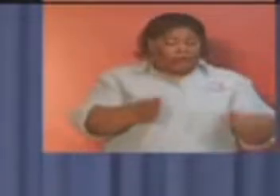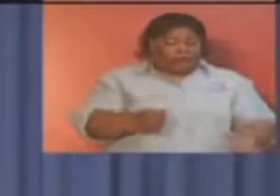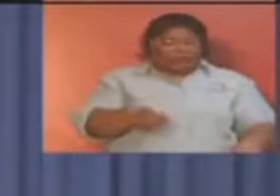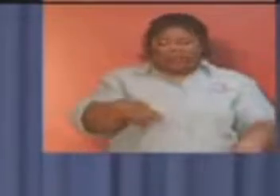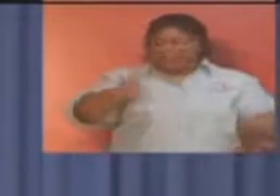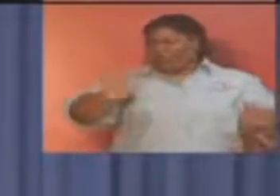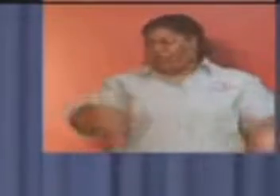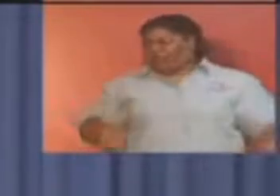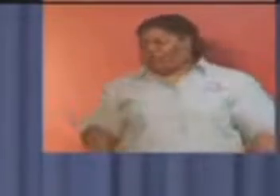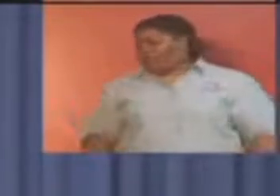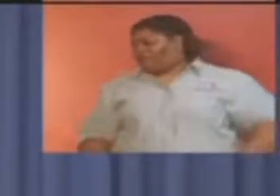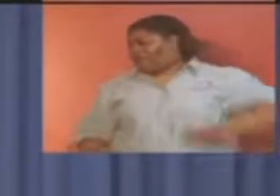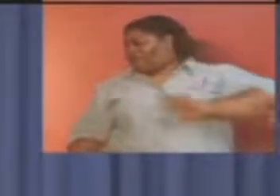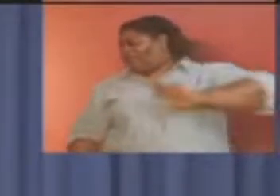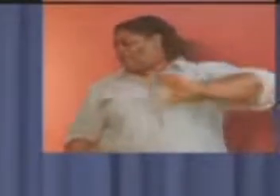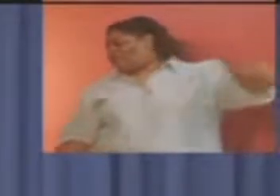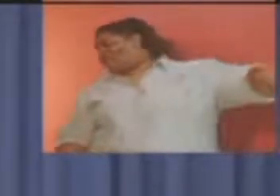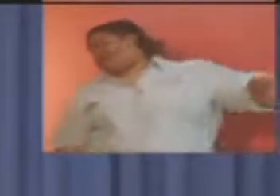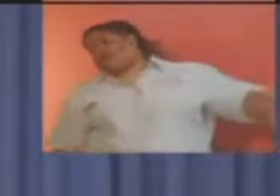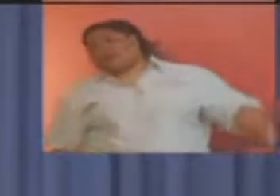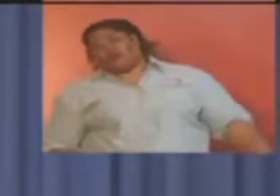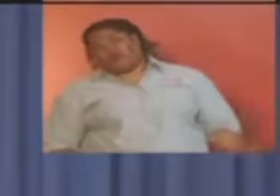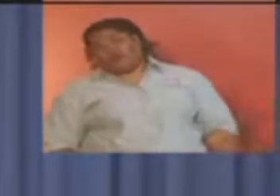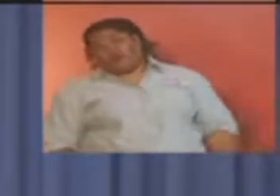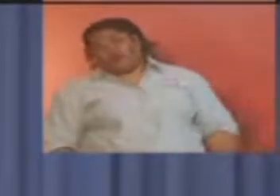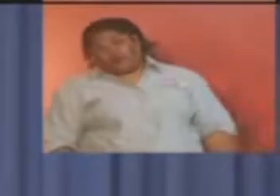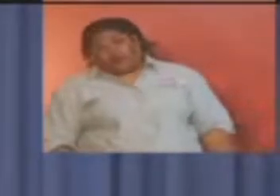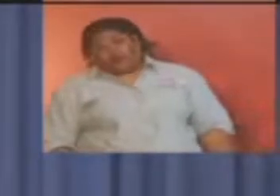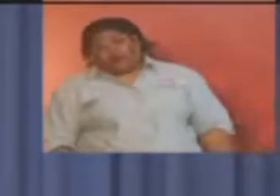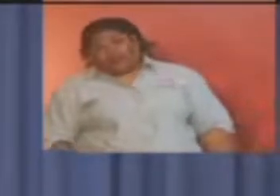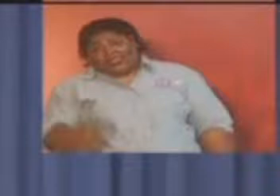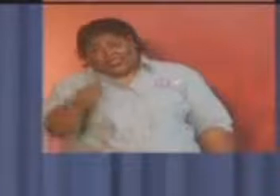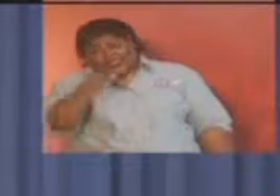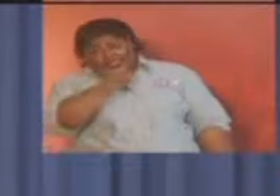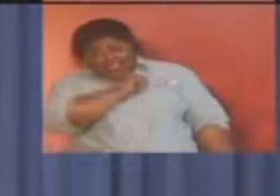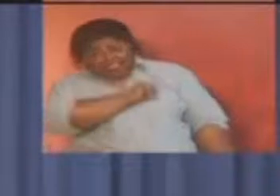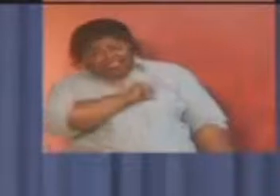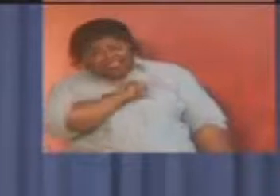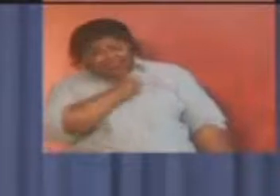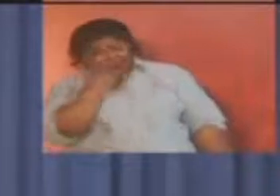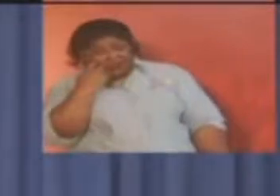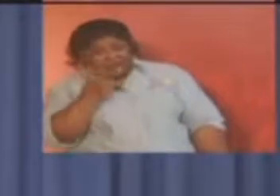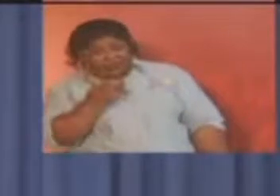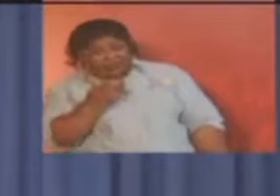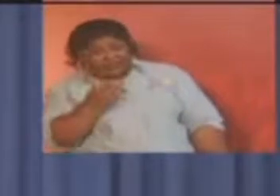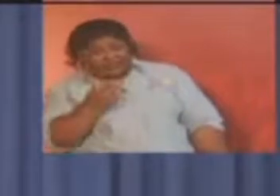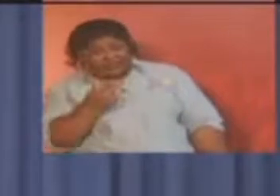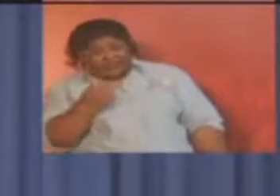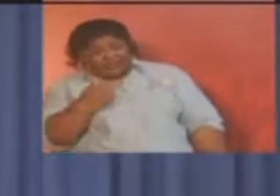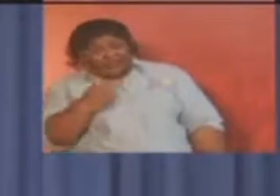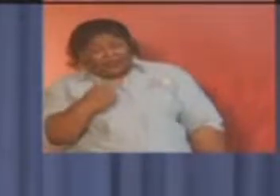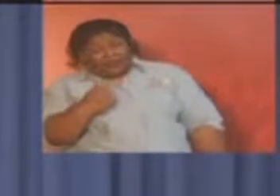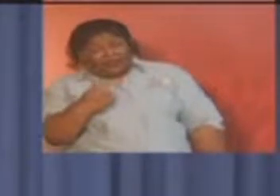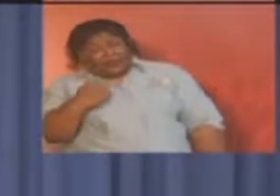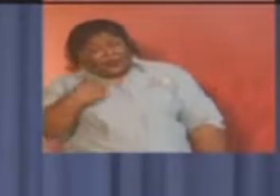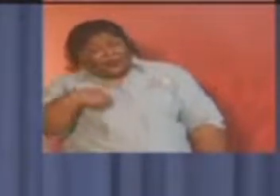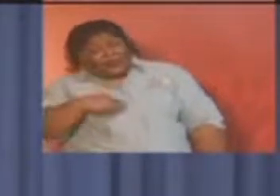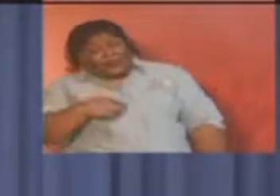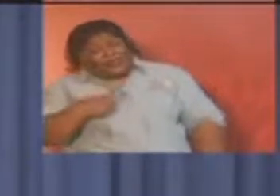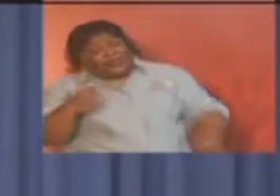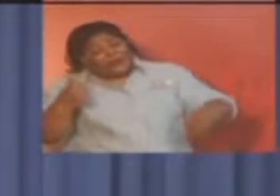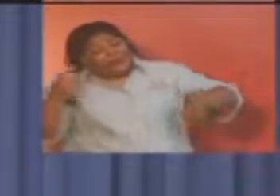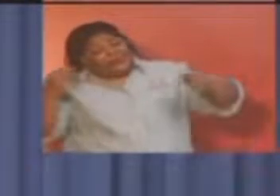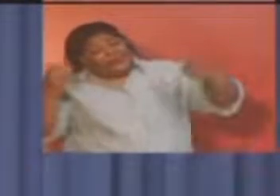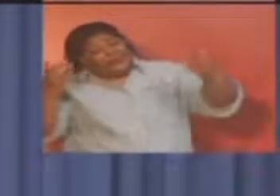that, you understand what you're dealing with? And if, in fact, we have the regulations, there are penalties, there are inconveniences to come